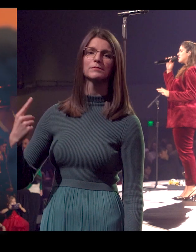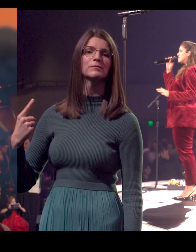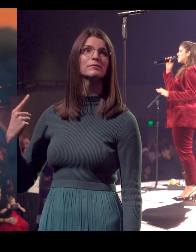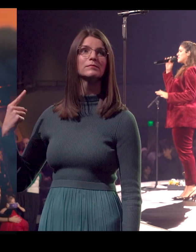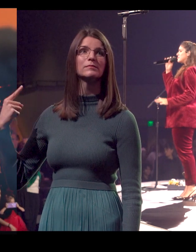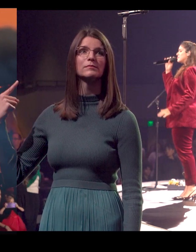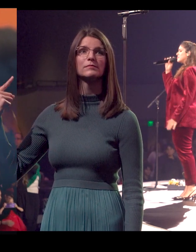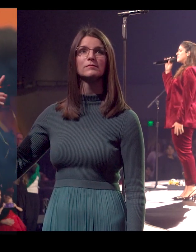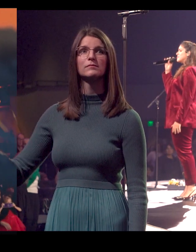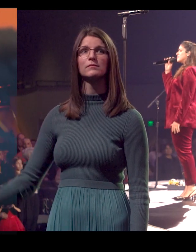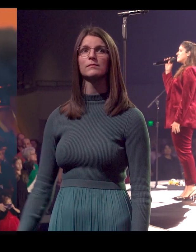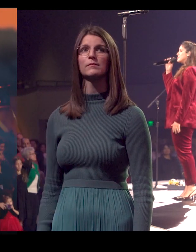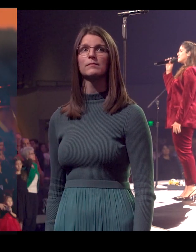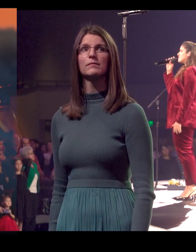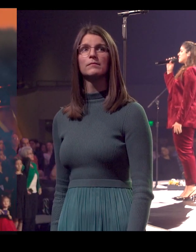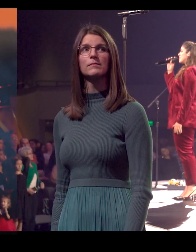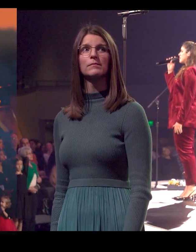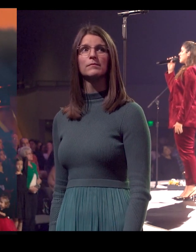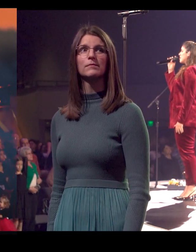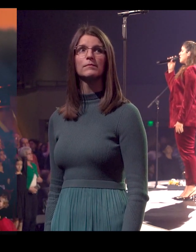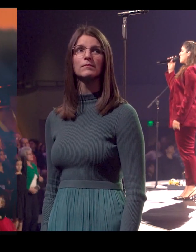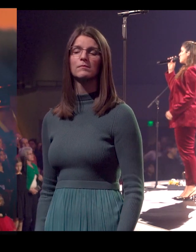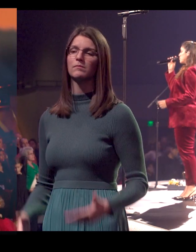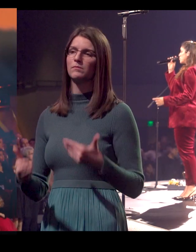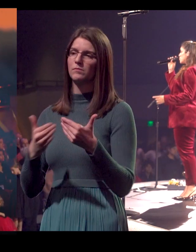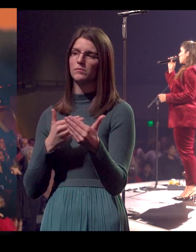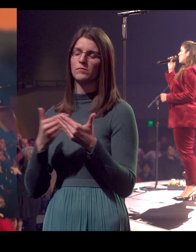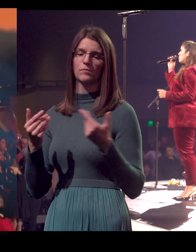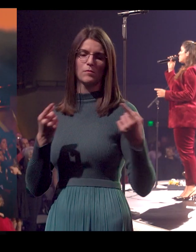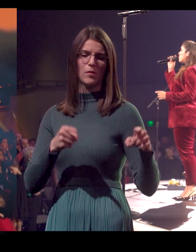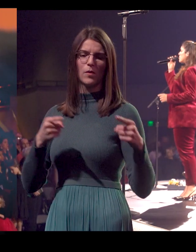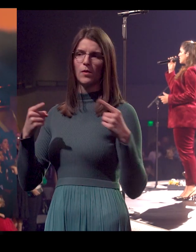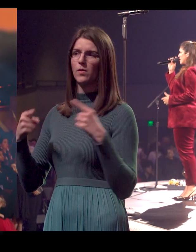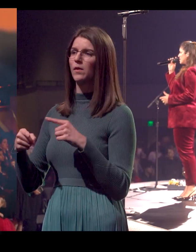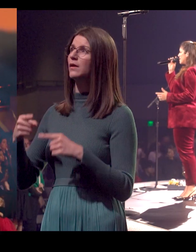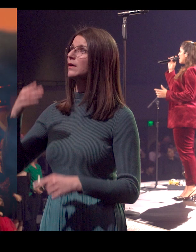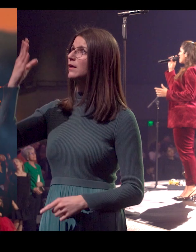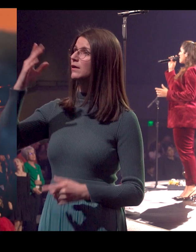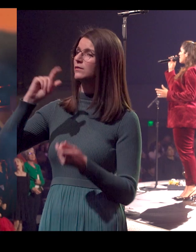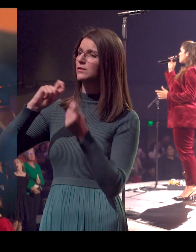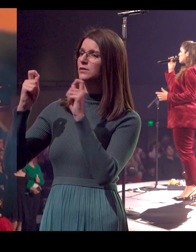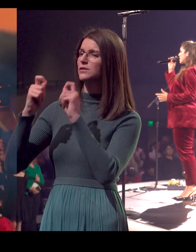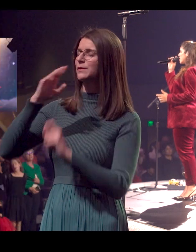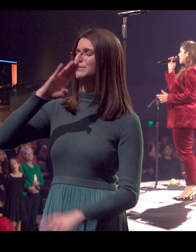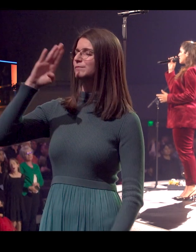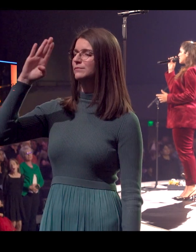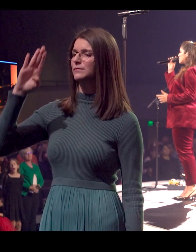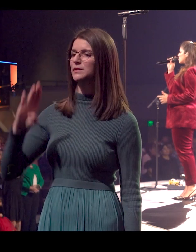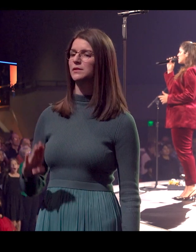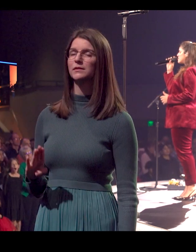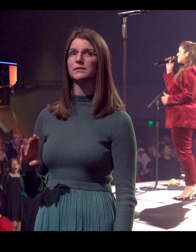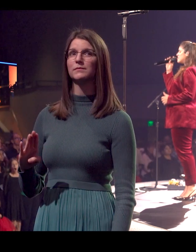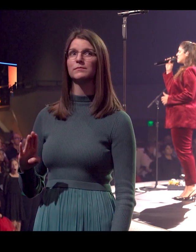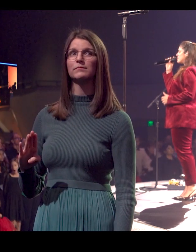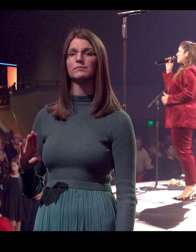Push or pull, he never changes. Oh, he never